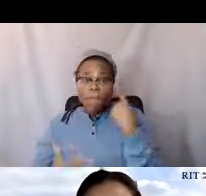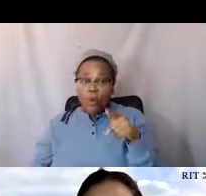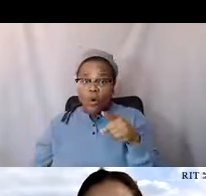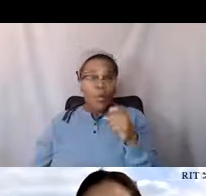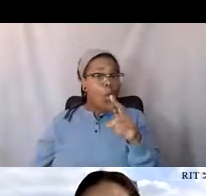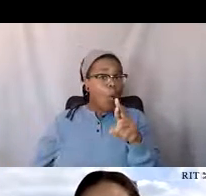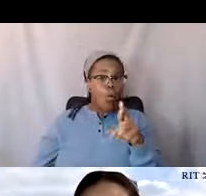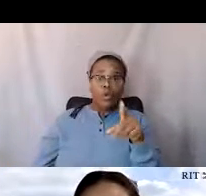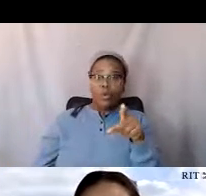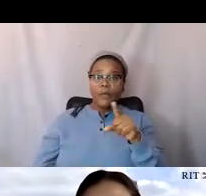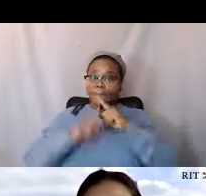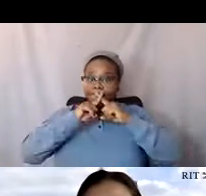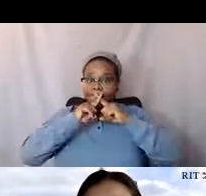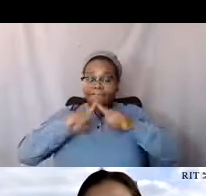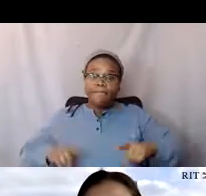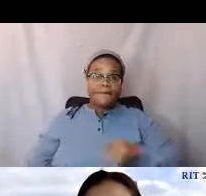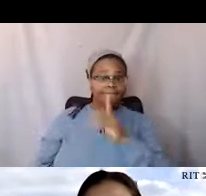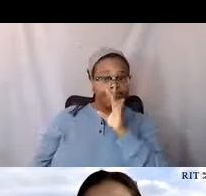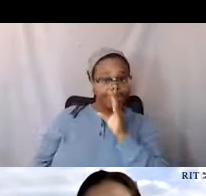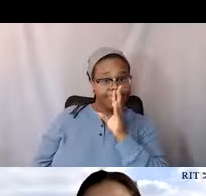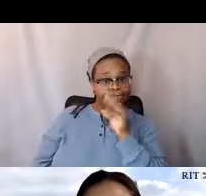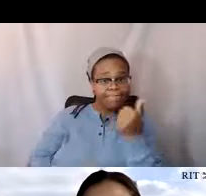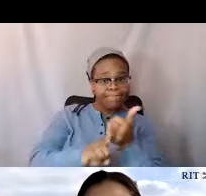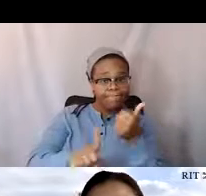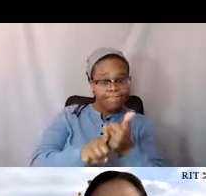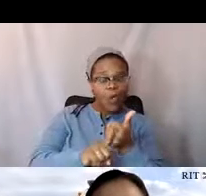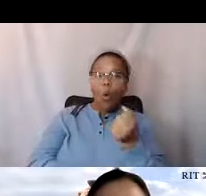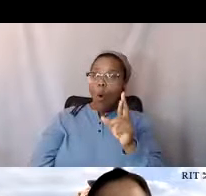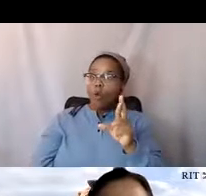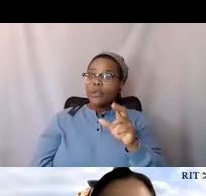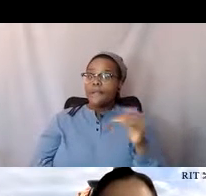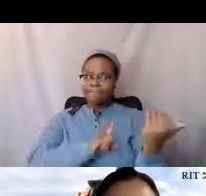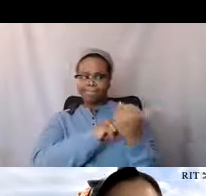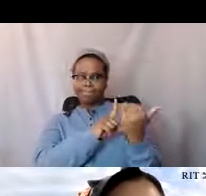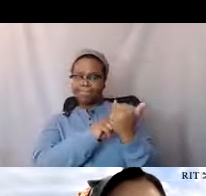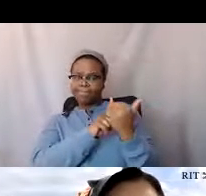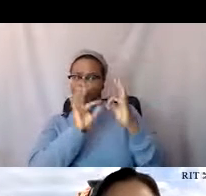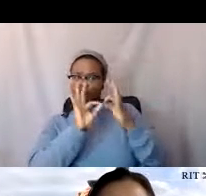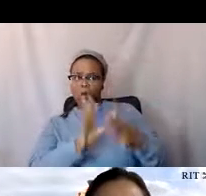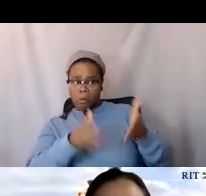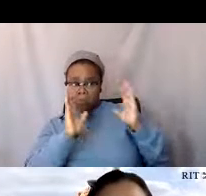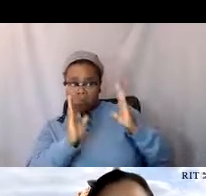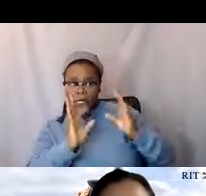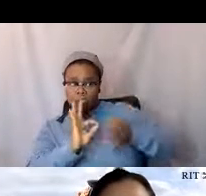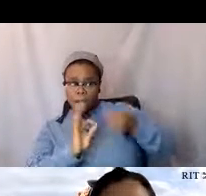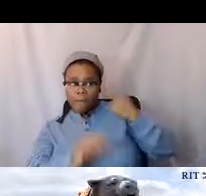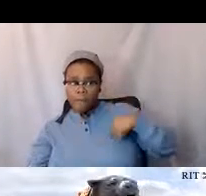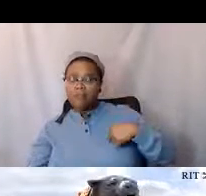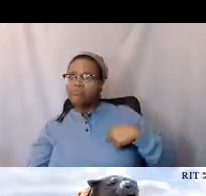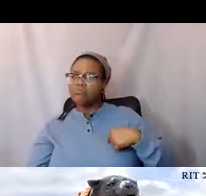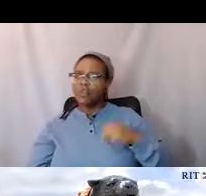can unmute yourself and voice your own question, or you can get the attention of the interpreter and to be able to